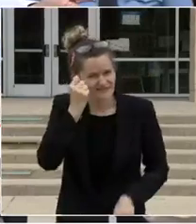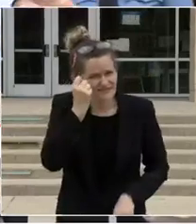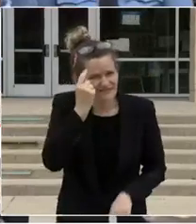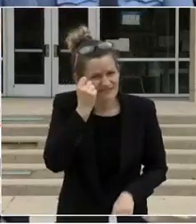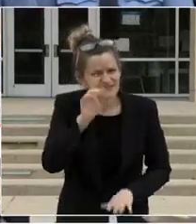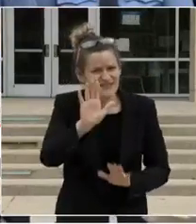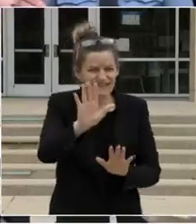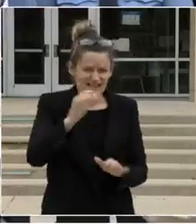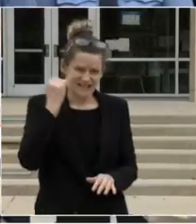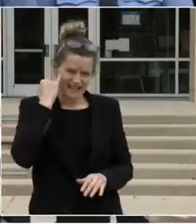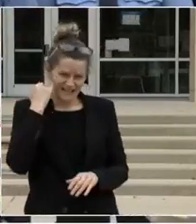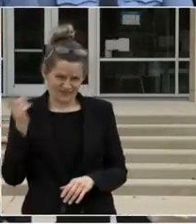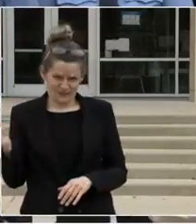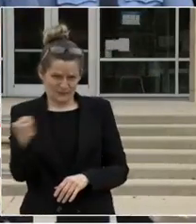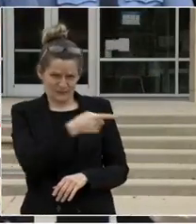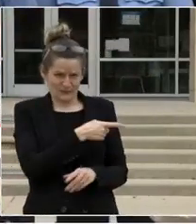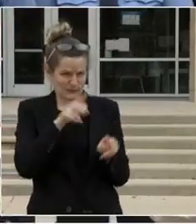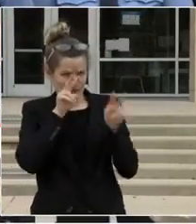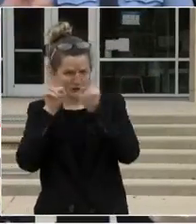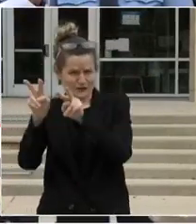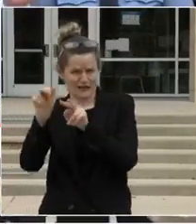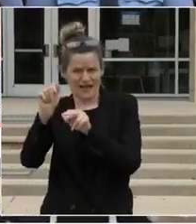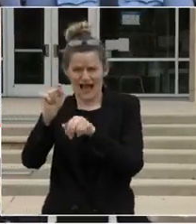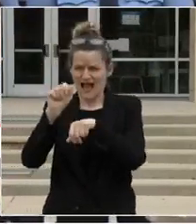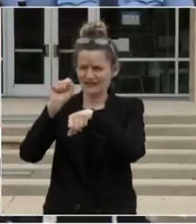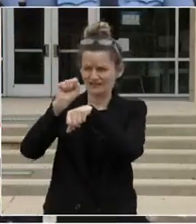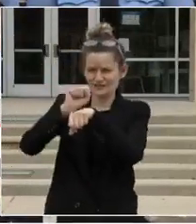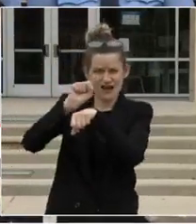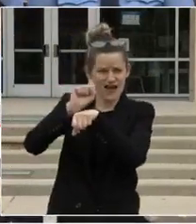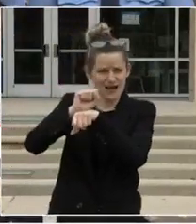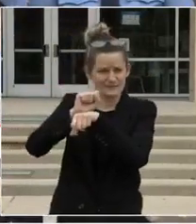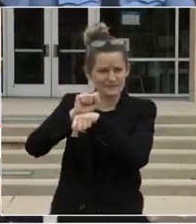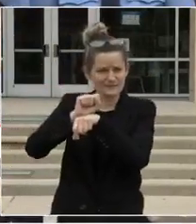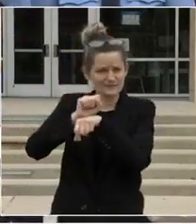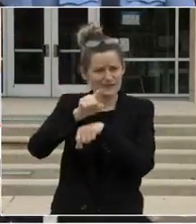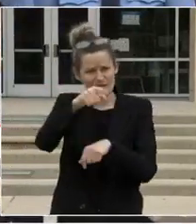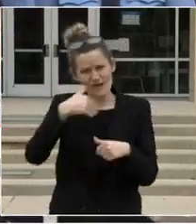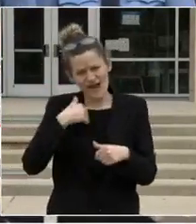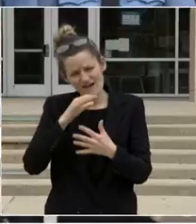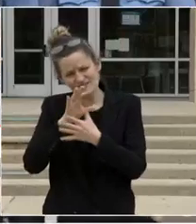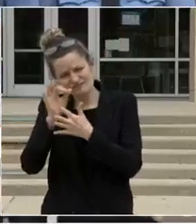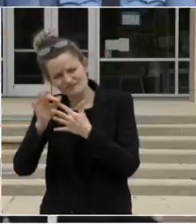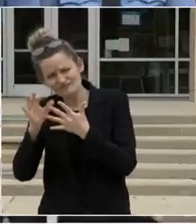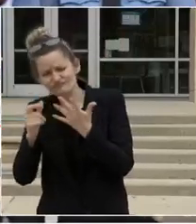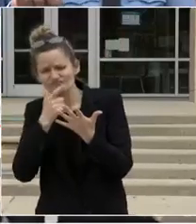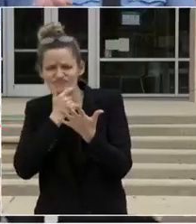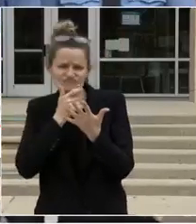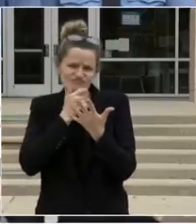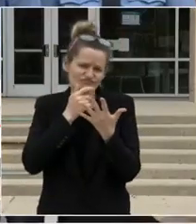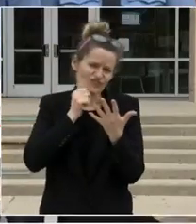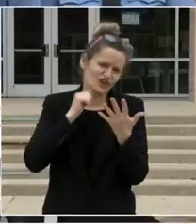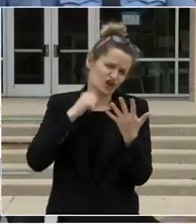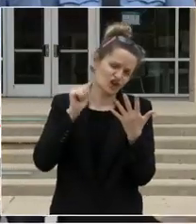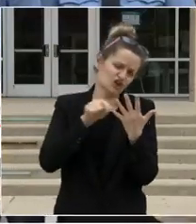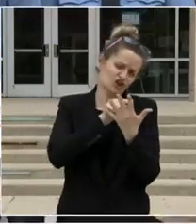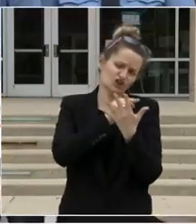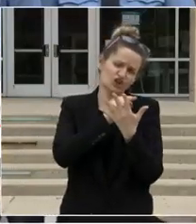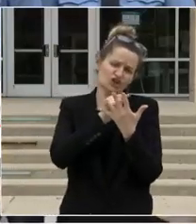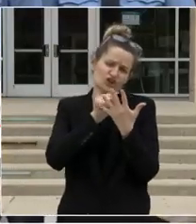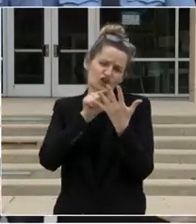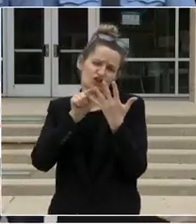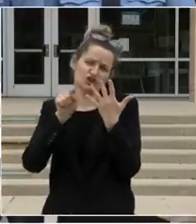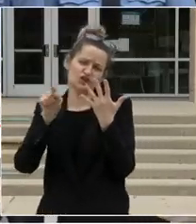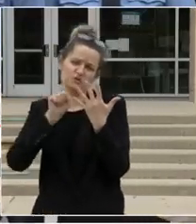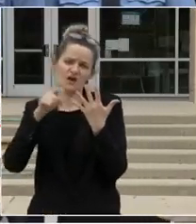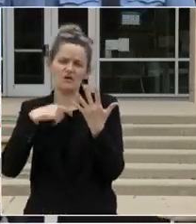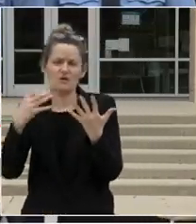you and you're looking for a job and you have your choice of different places that you can choose to work, and you have